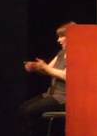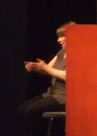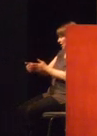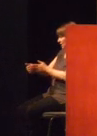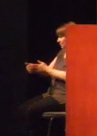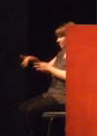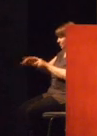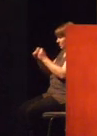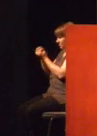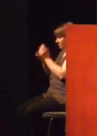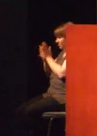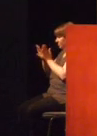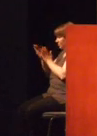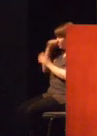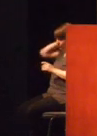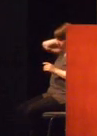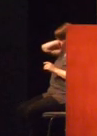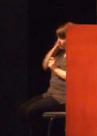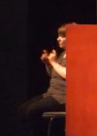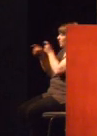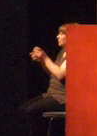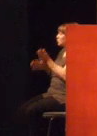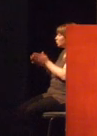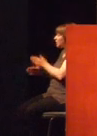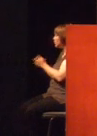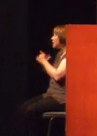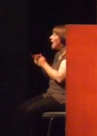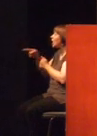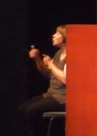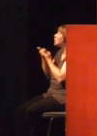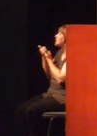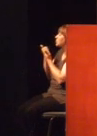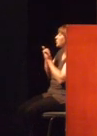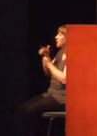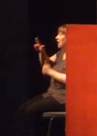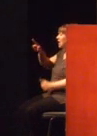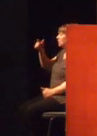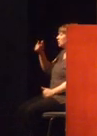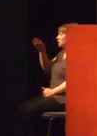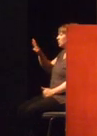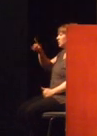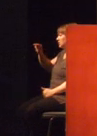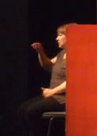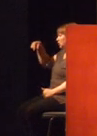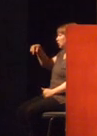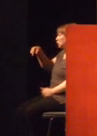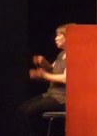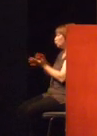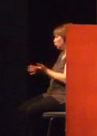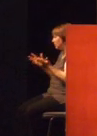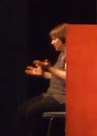developed, and it really gives you some key strategies on how to be able to support our LGBTQ students on campus. And